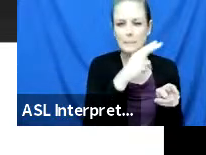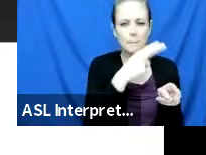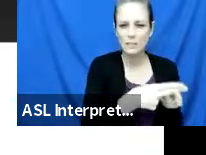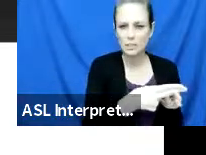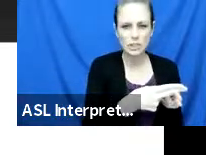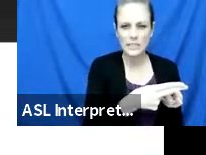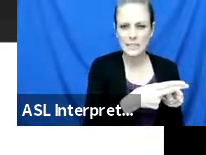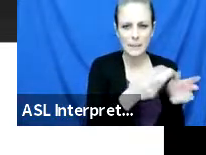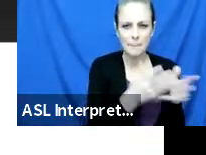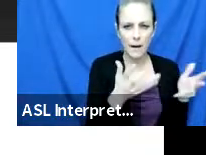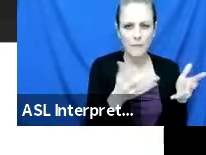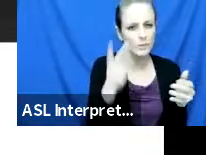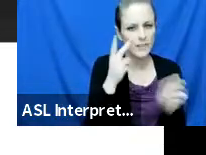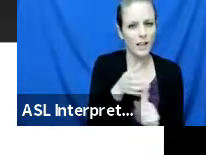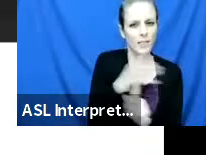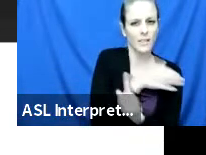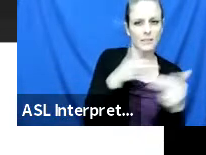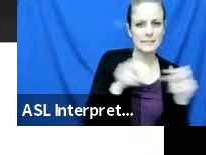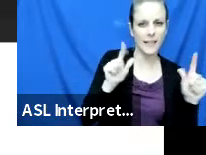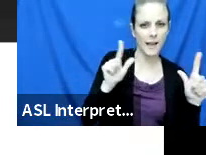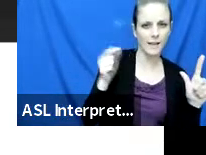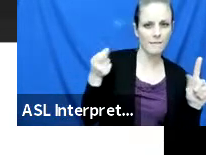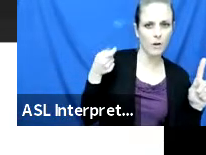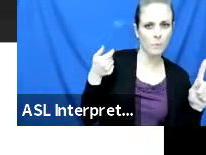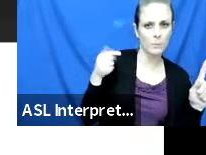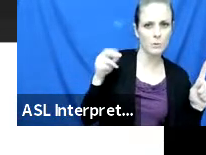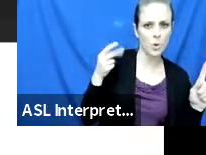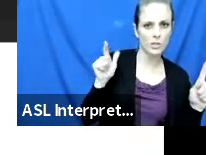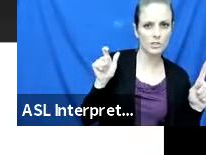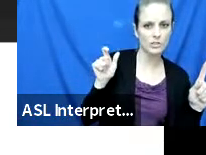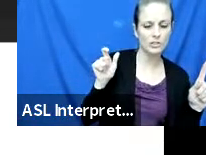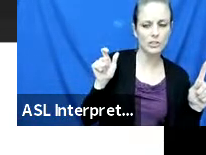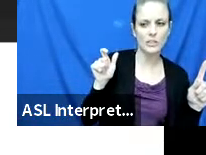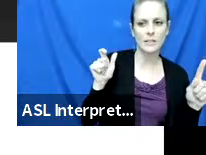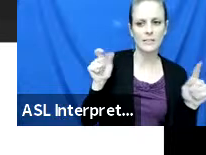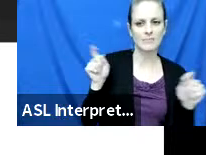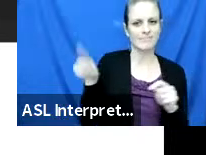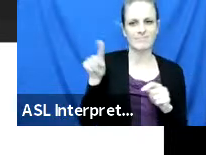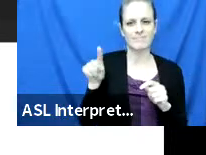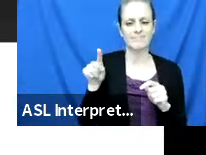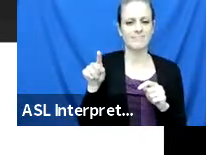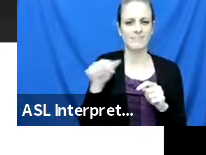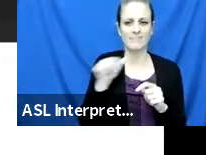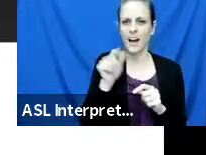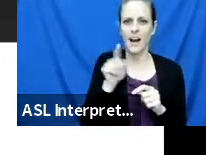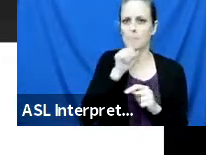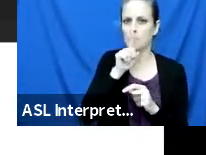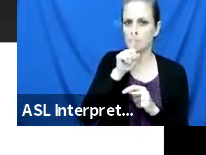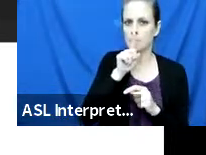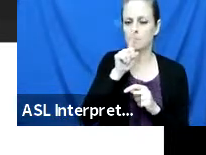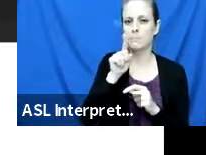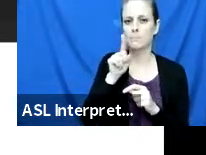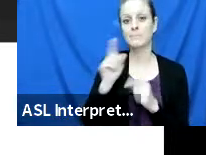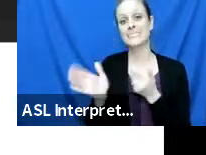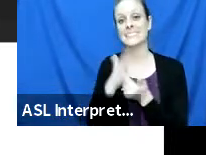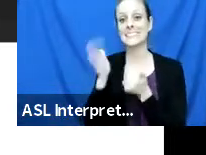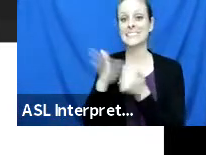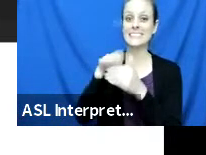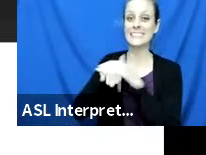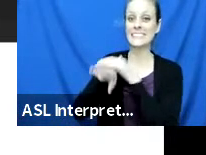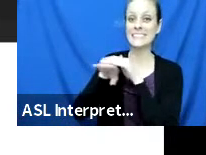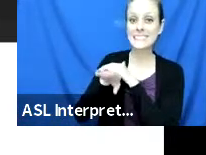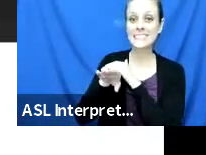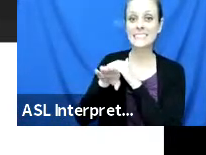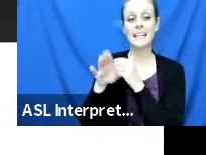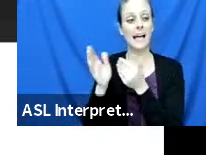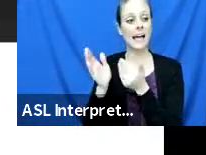the slides that George presented that they were not really saying that ease of access, convenient